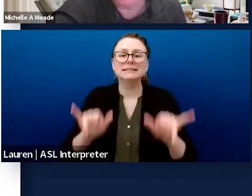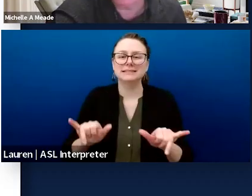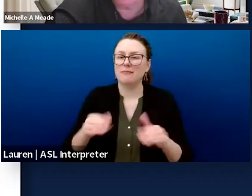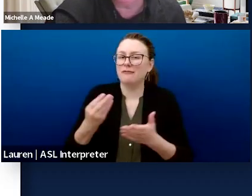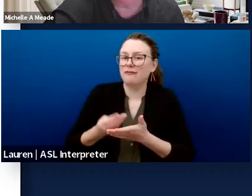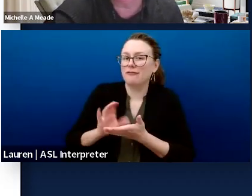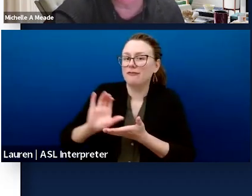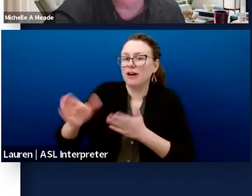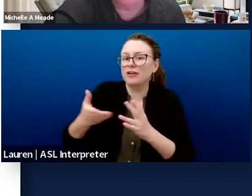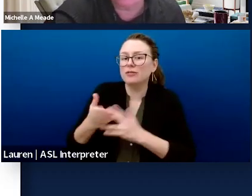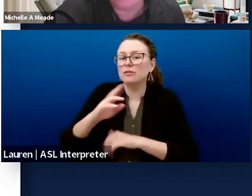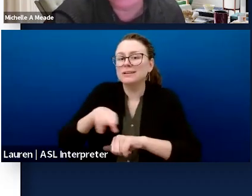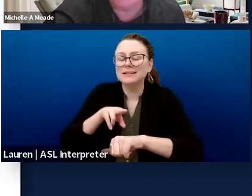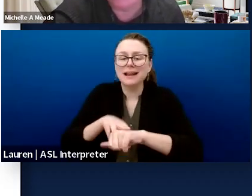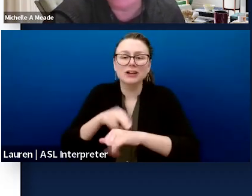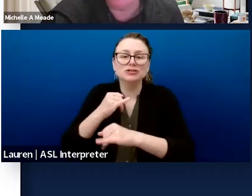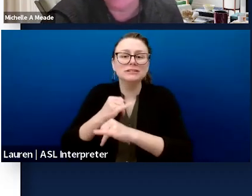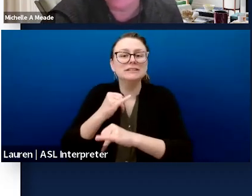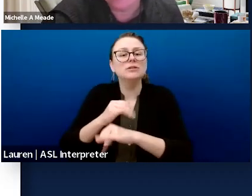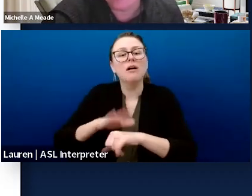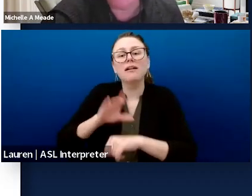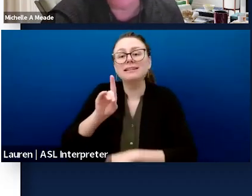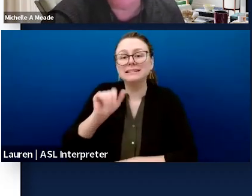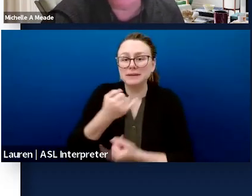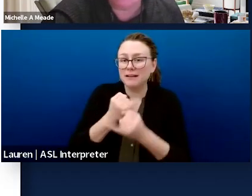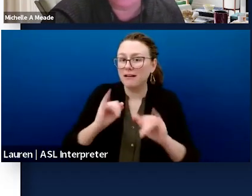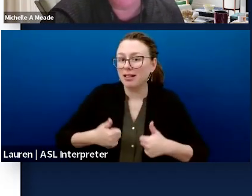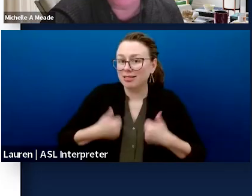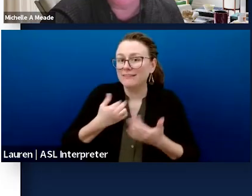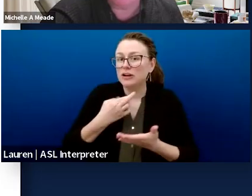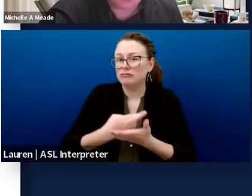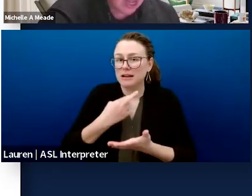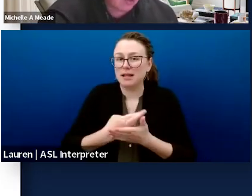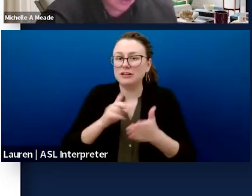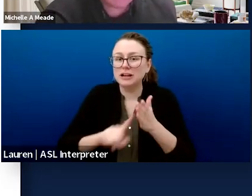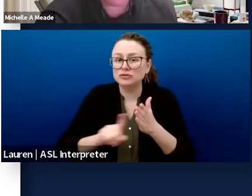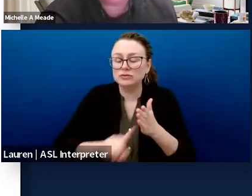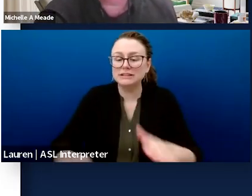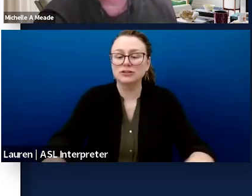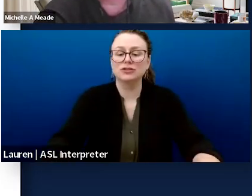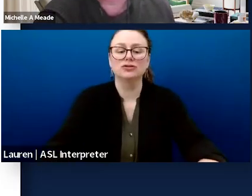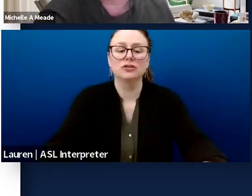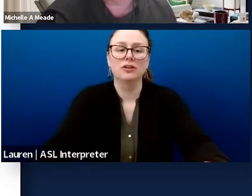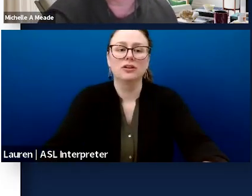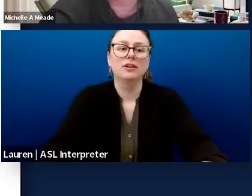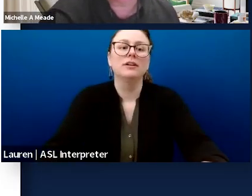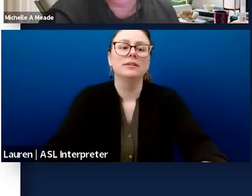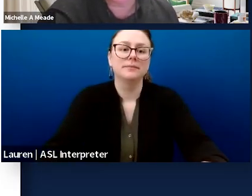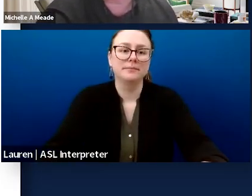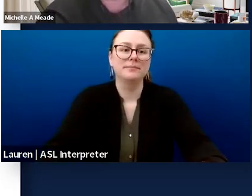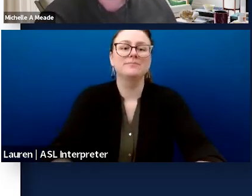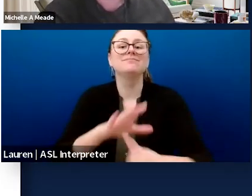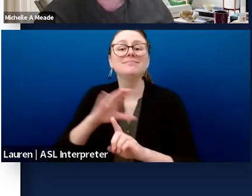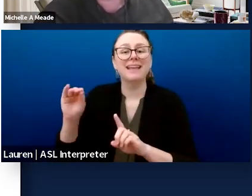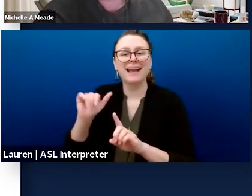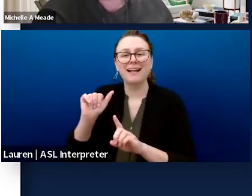the National Institute on Disability, Independent Living, and Rehabilitation Research, and the Administration